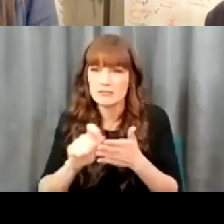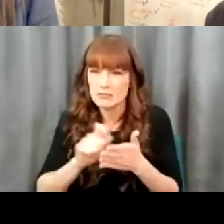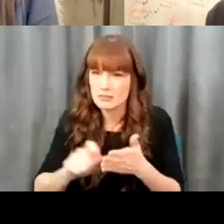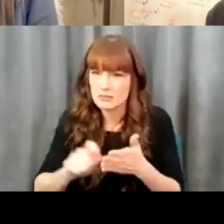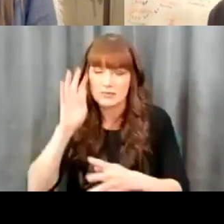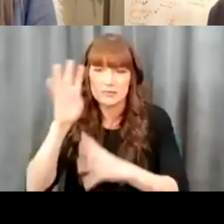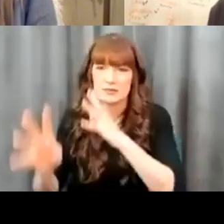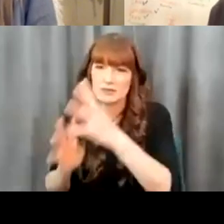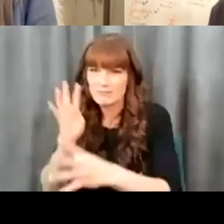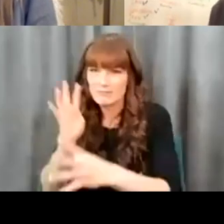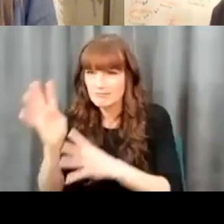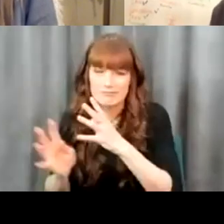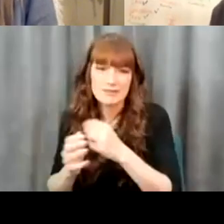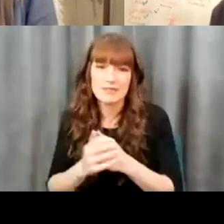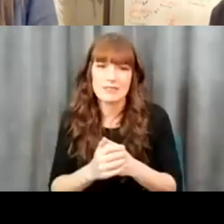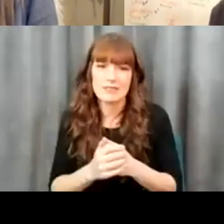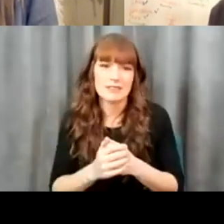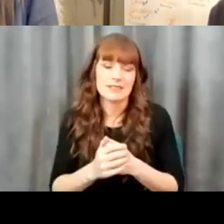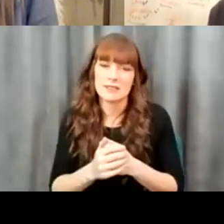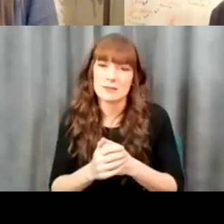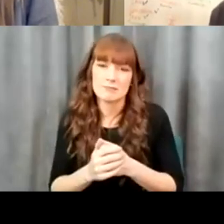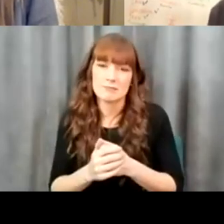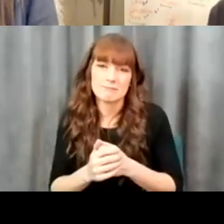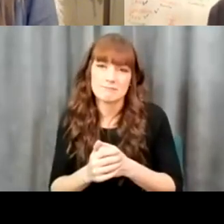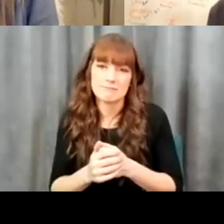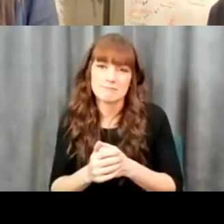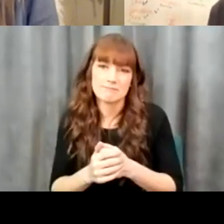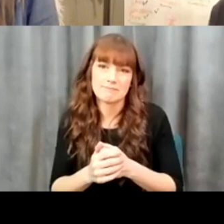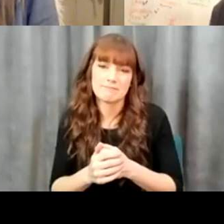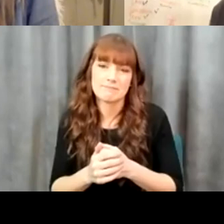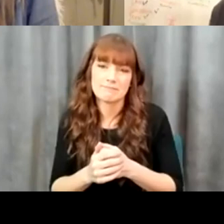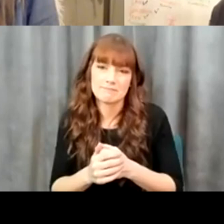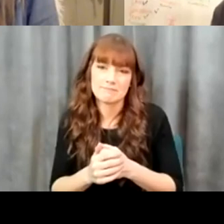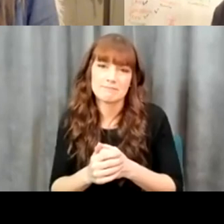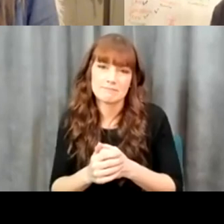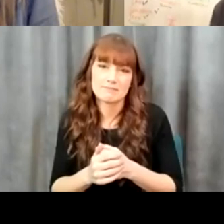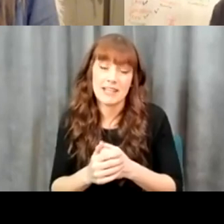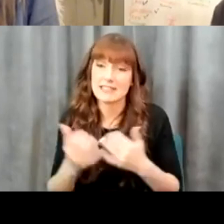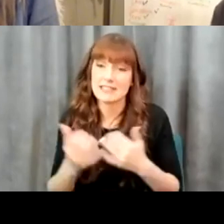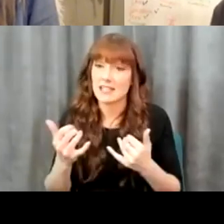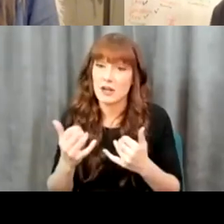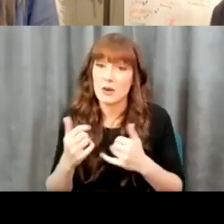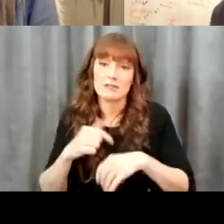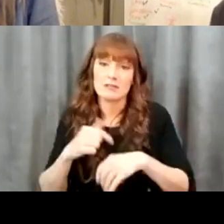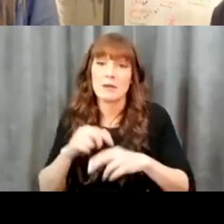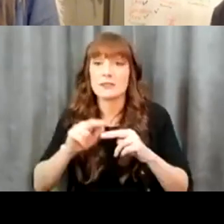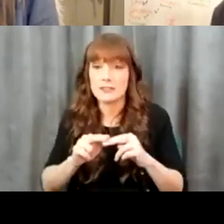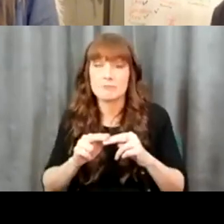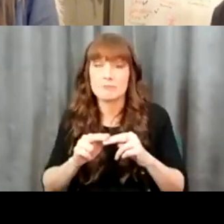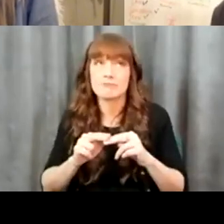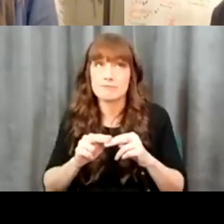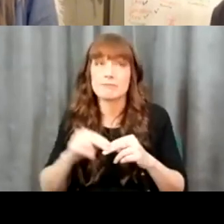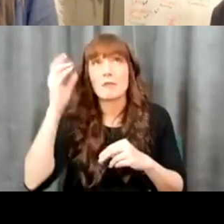and you know, and air to take that time to be thoughtful.